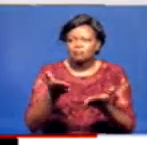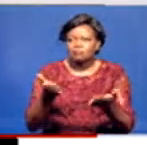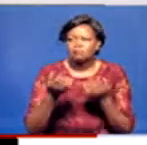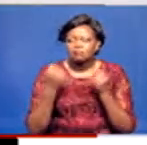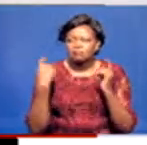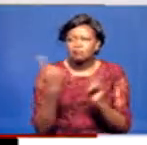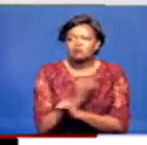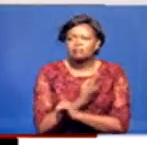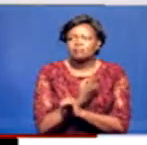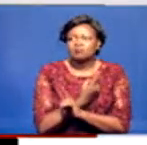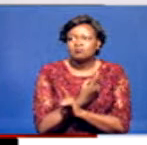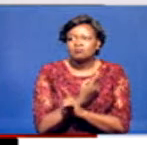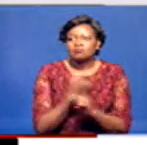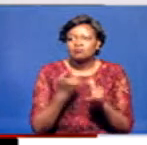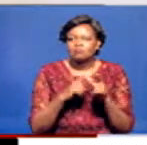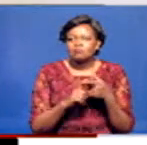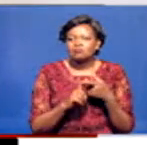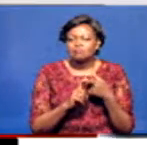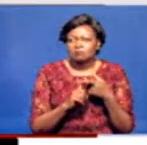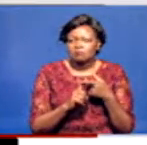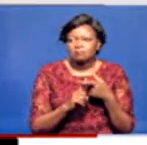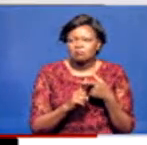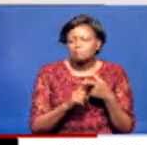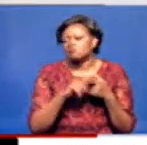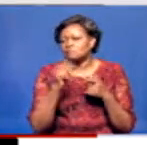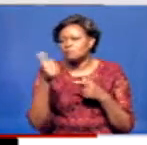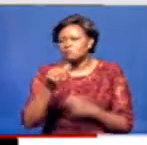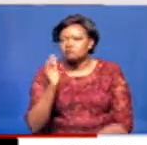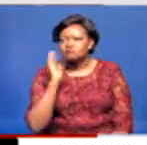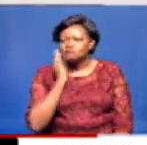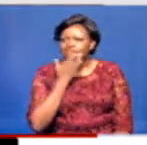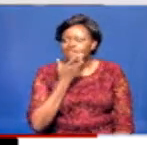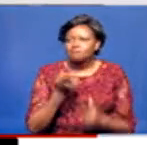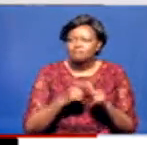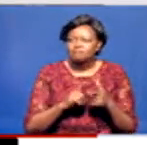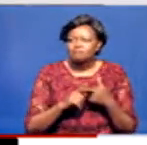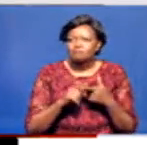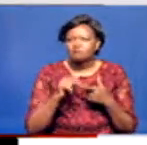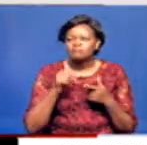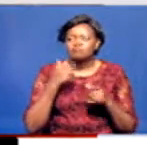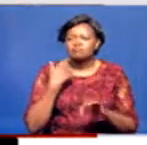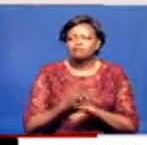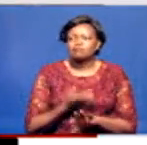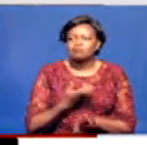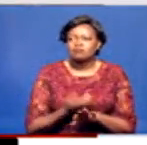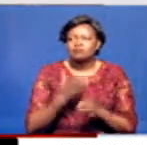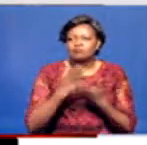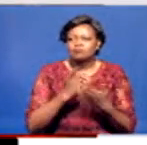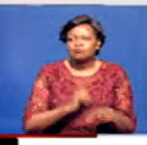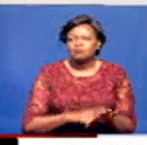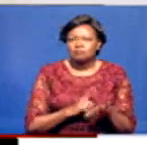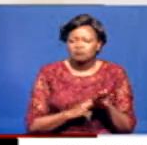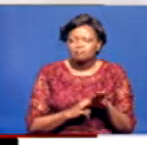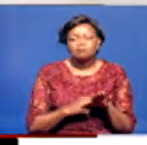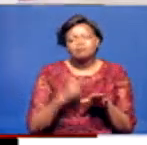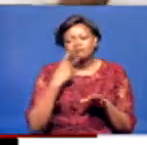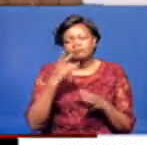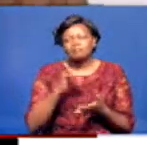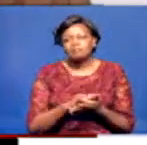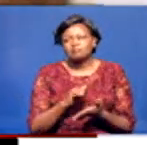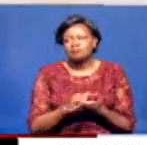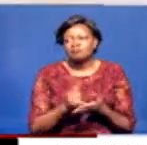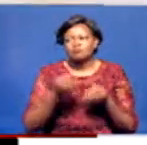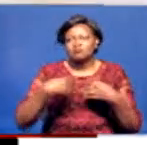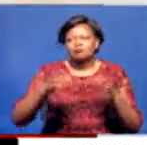fabric or a different texture or a color inakuwa very hard, and sometimes unapata ume lose